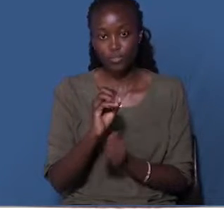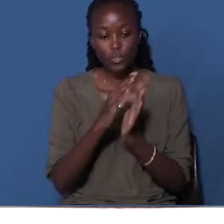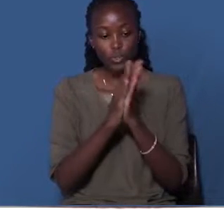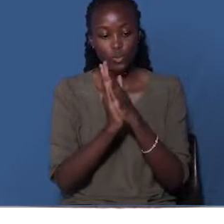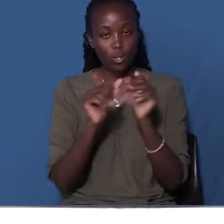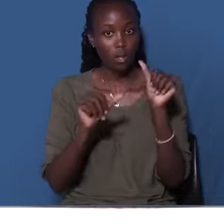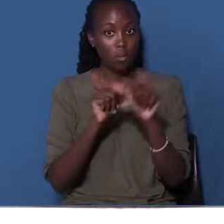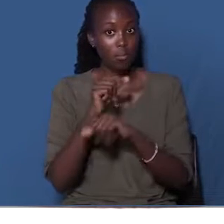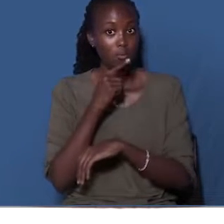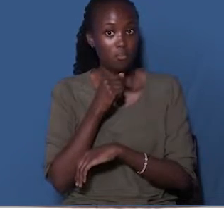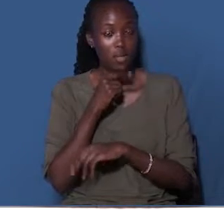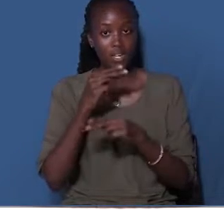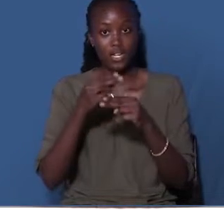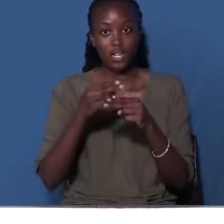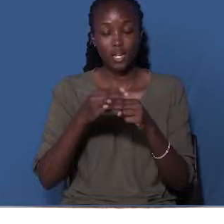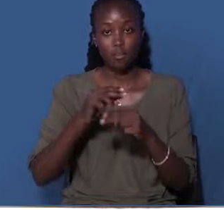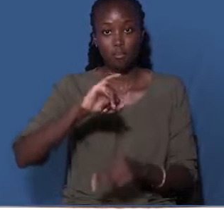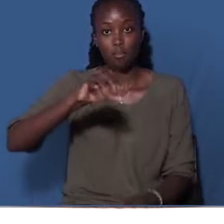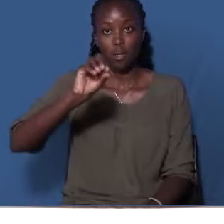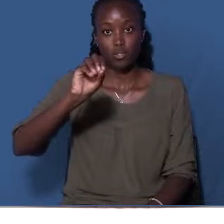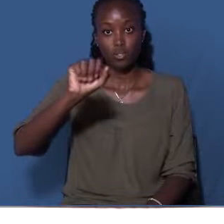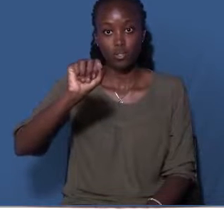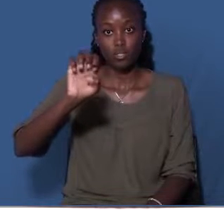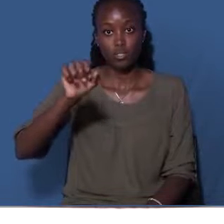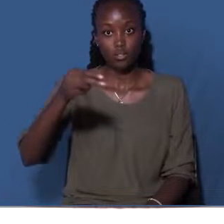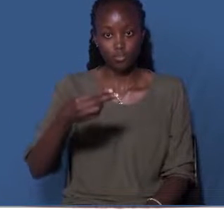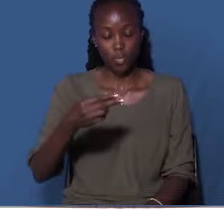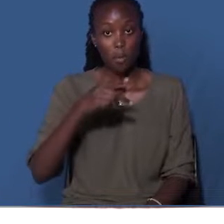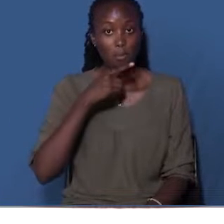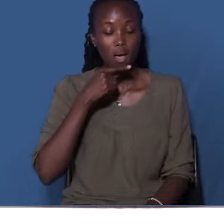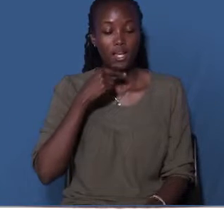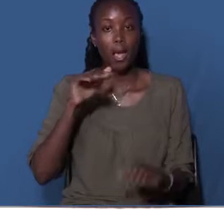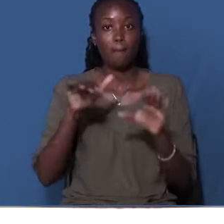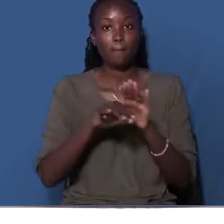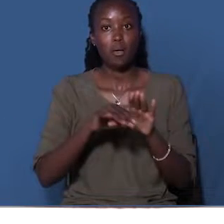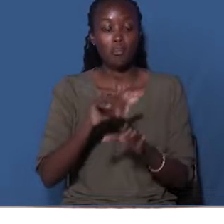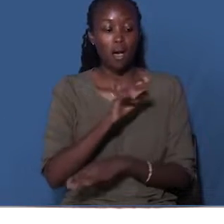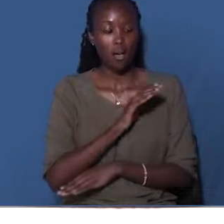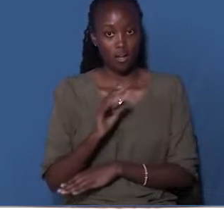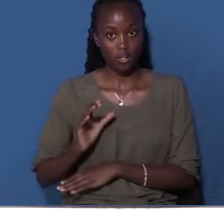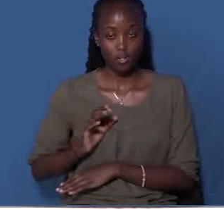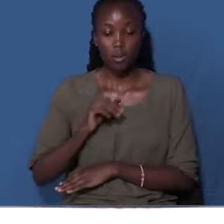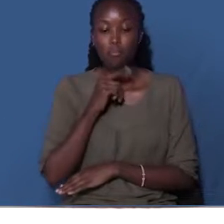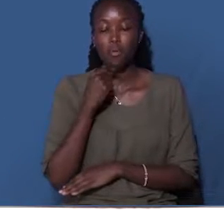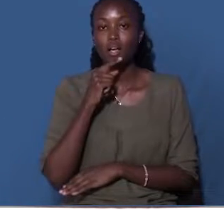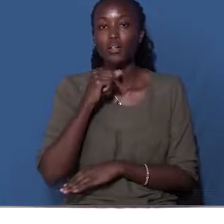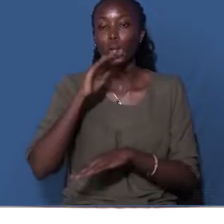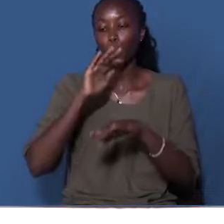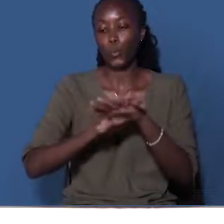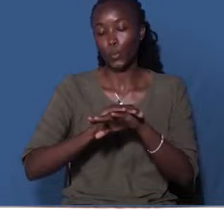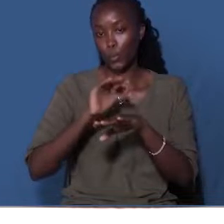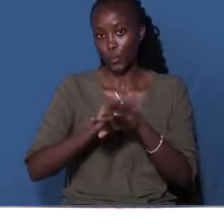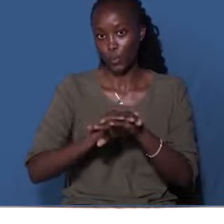a man named Joseph, a member of the council, a good and upright man who had